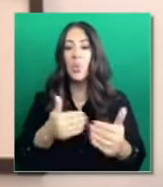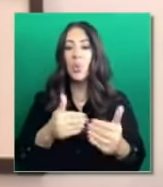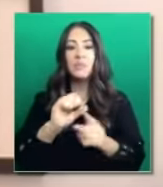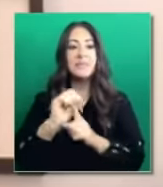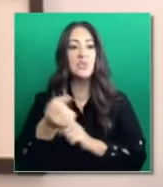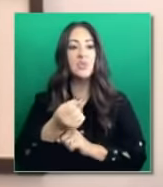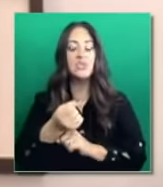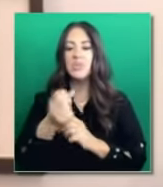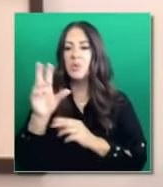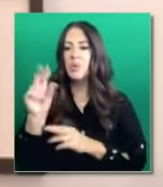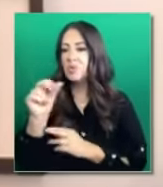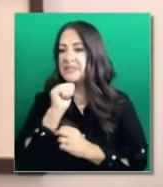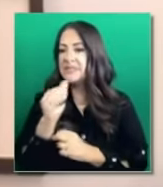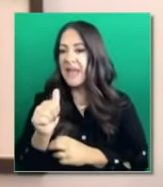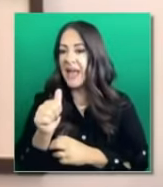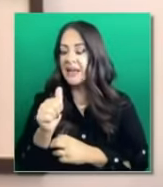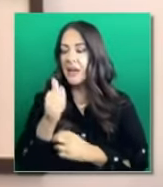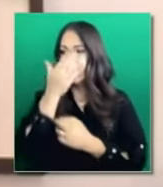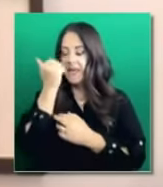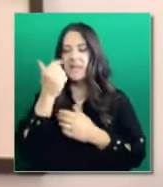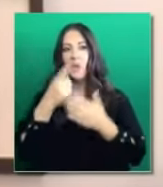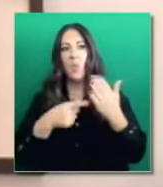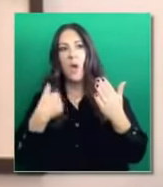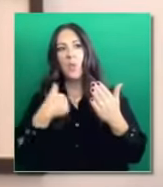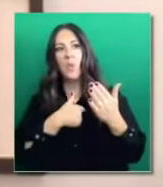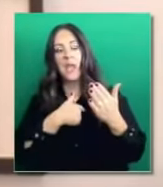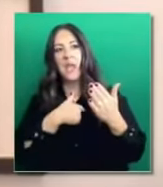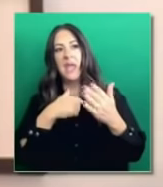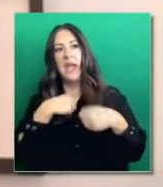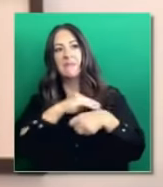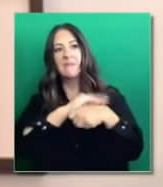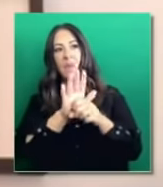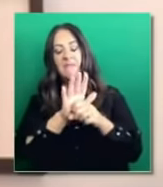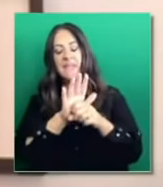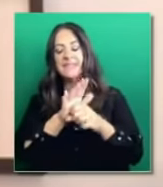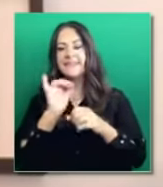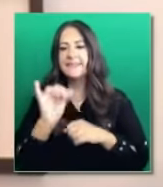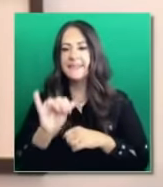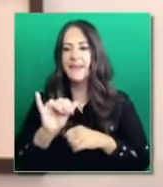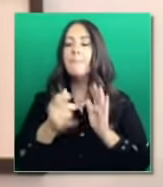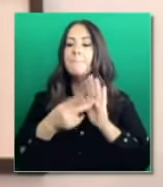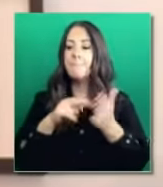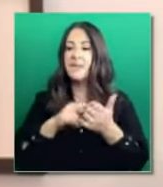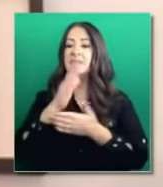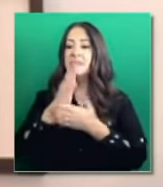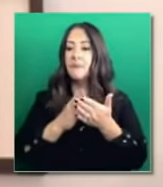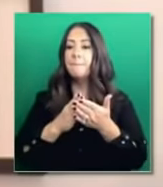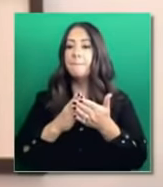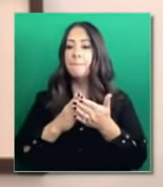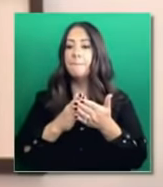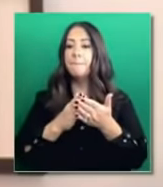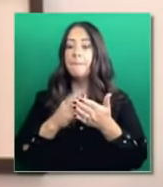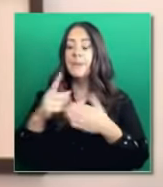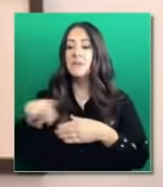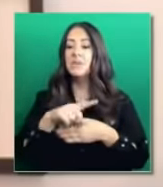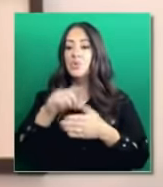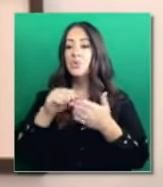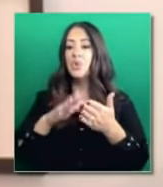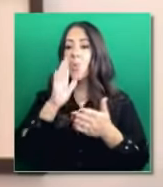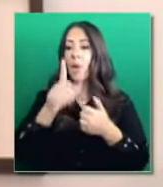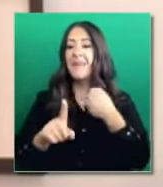ideal situations and circumstances that we're dealing with. And yes, that means that there are going to be impacts on